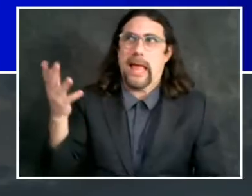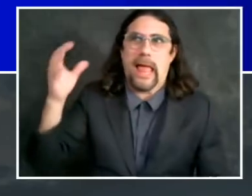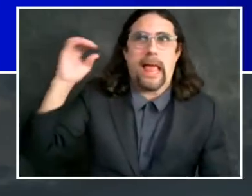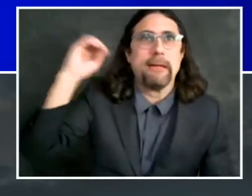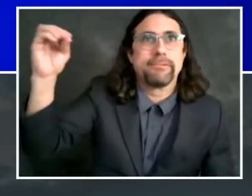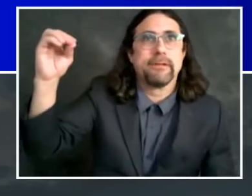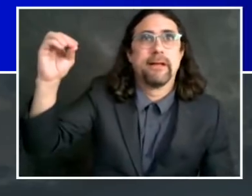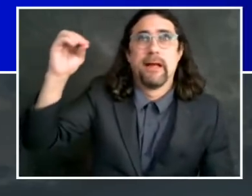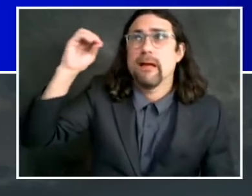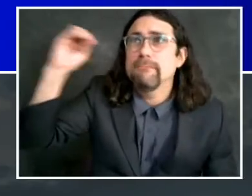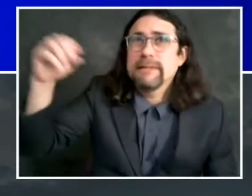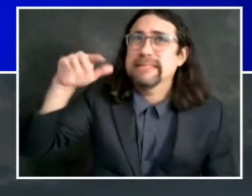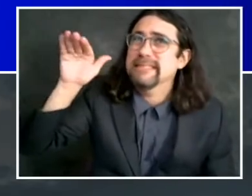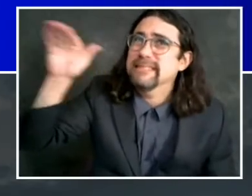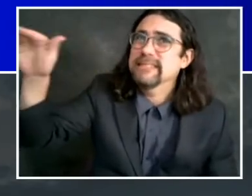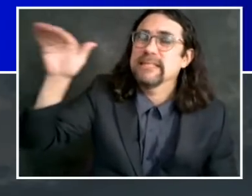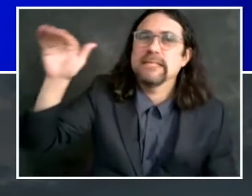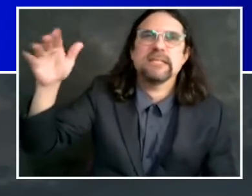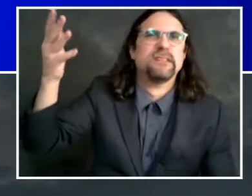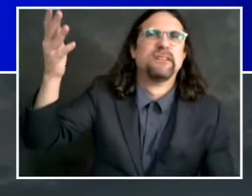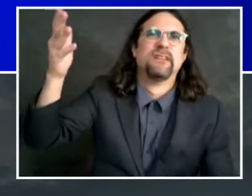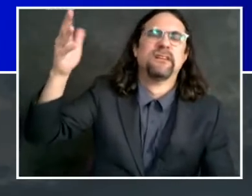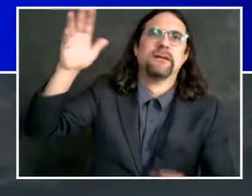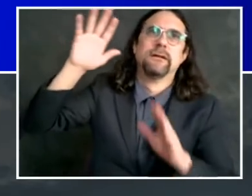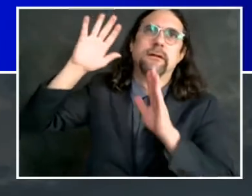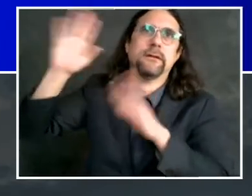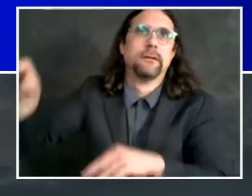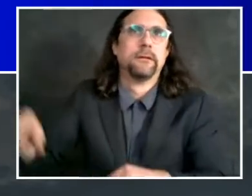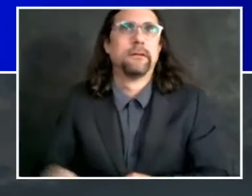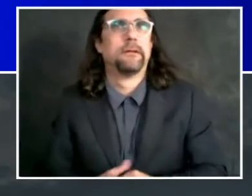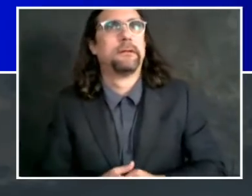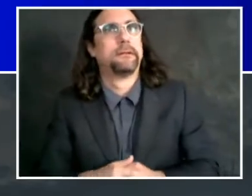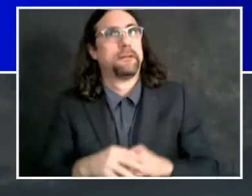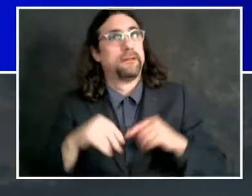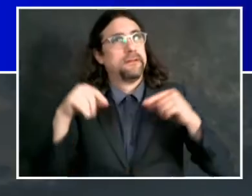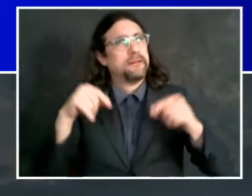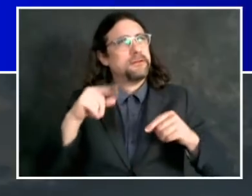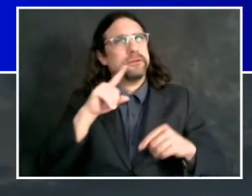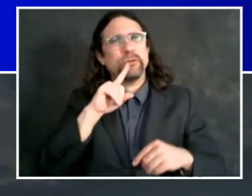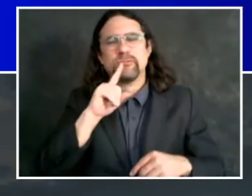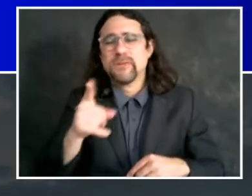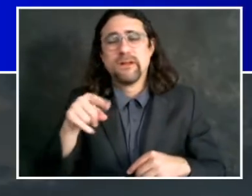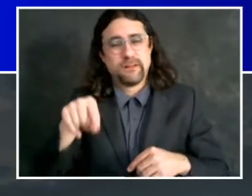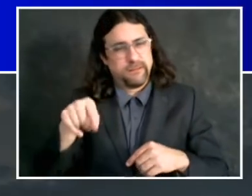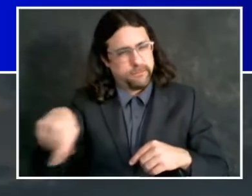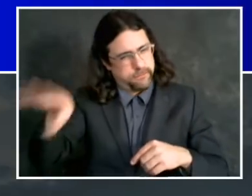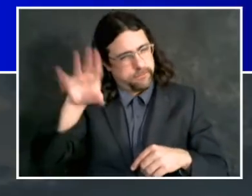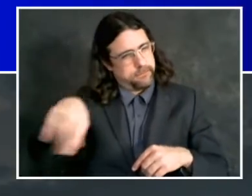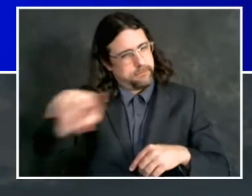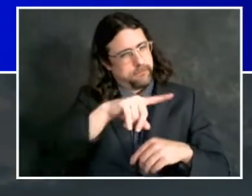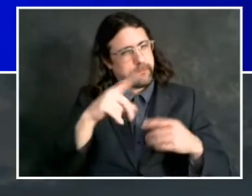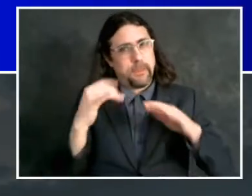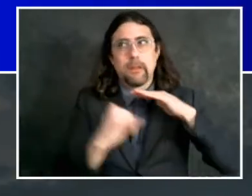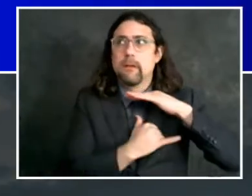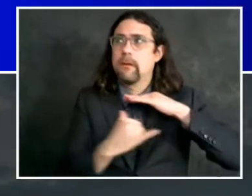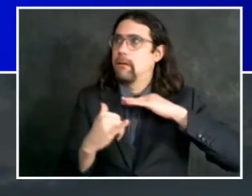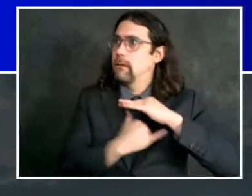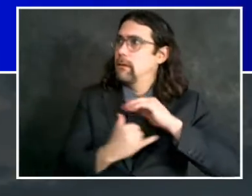and on to the next phase where we can start to get life back to normal. Testing is key to everything.